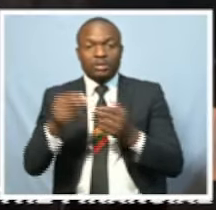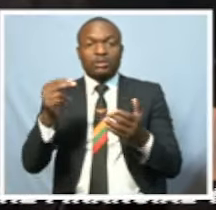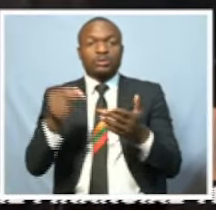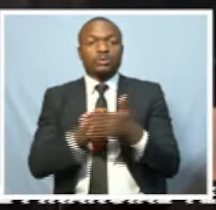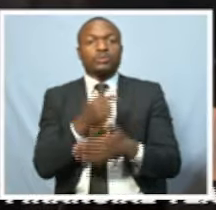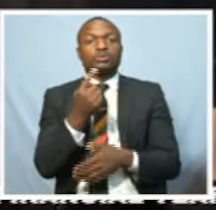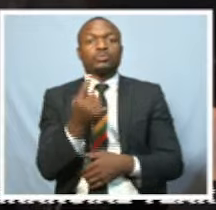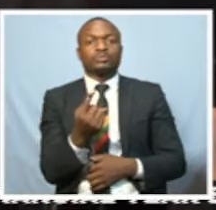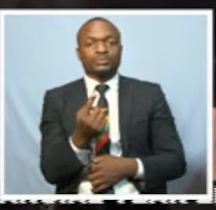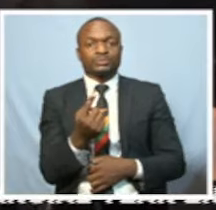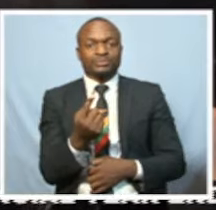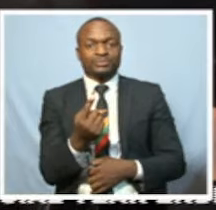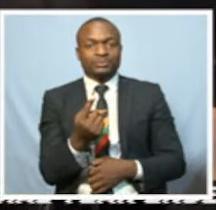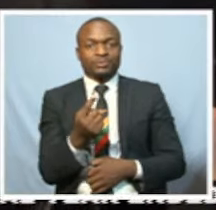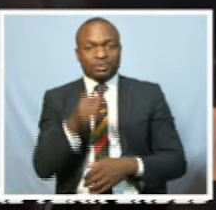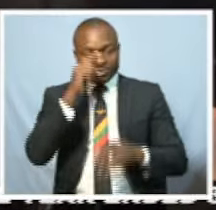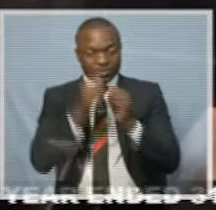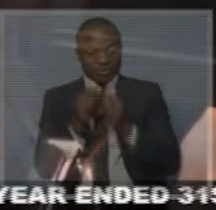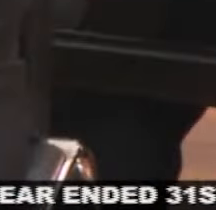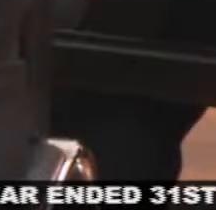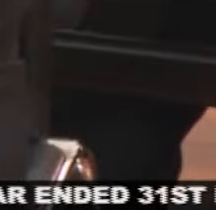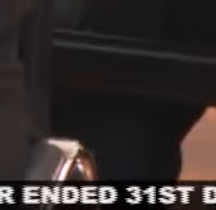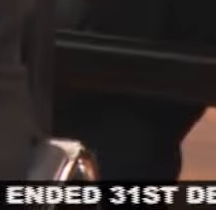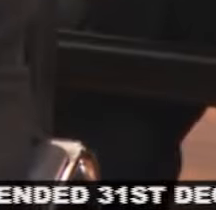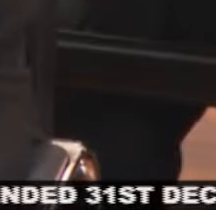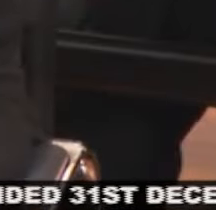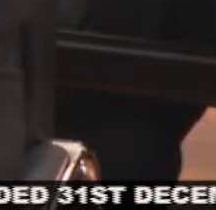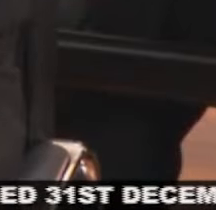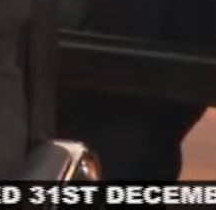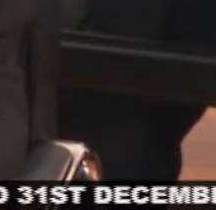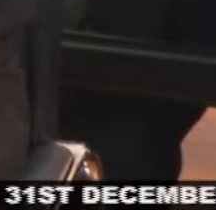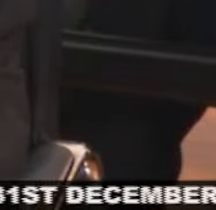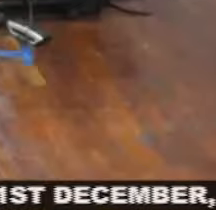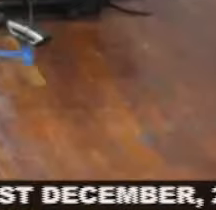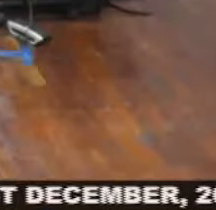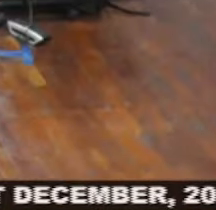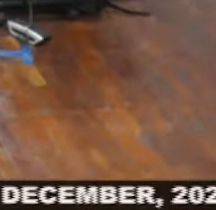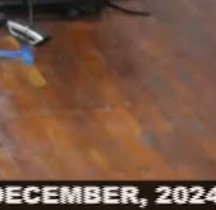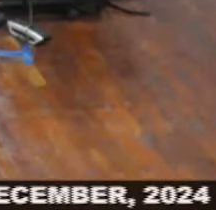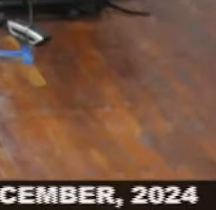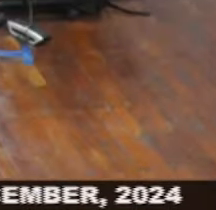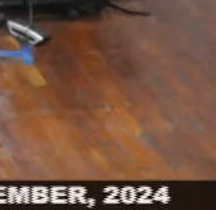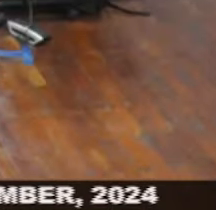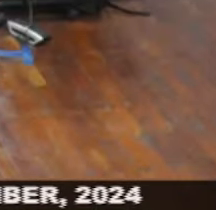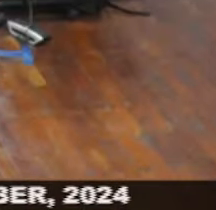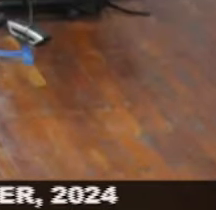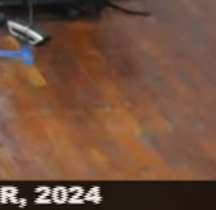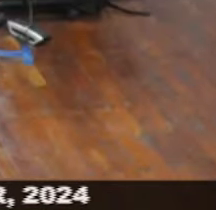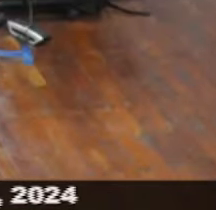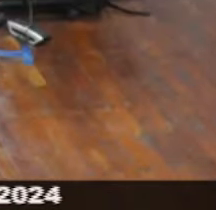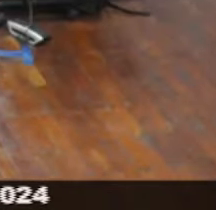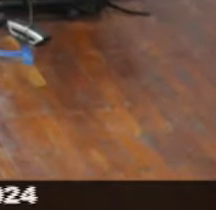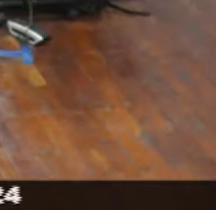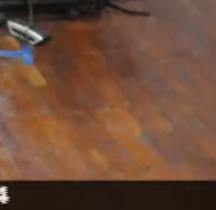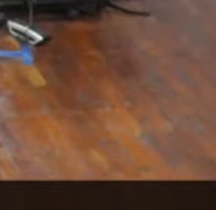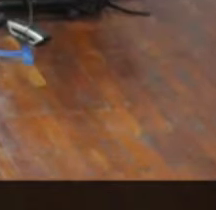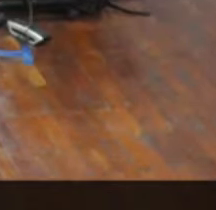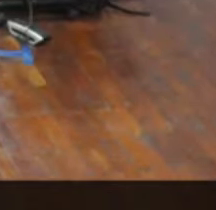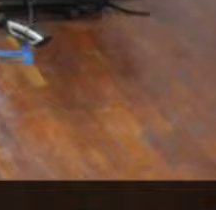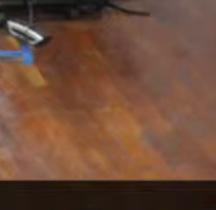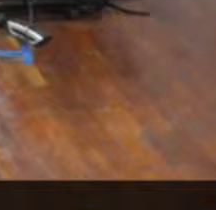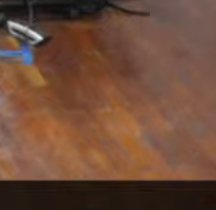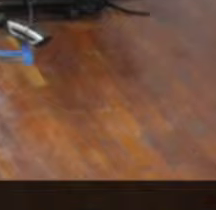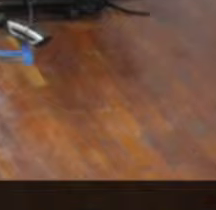beside because you destroyed theirs? Thanks. Yes, yes. Thank you, Chair. I'll